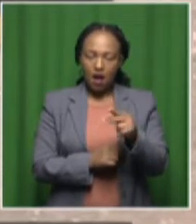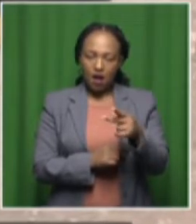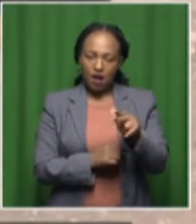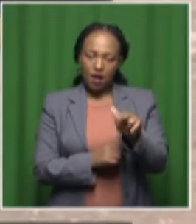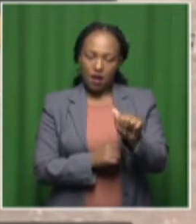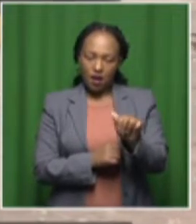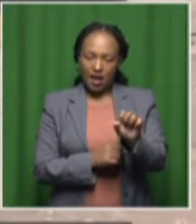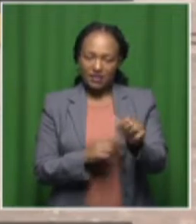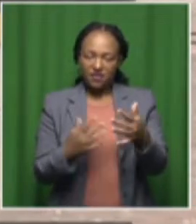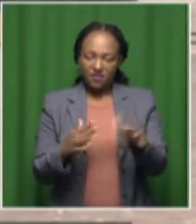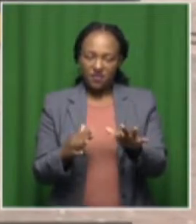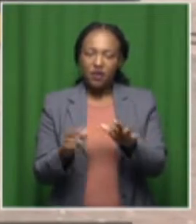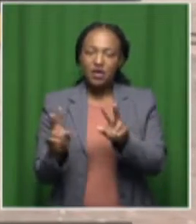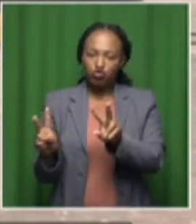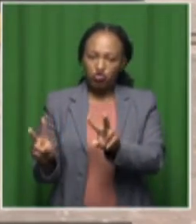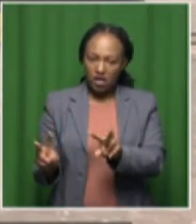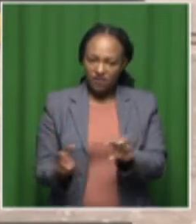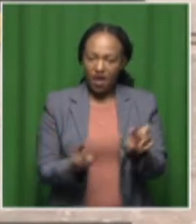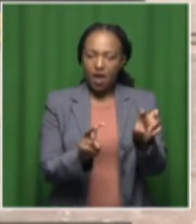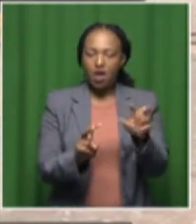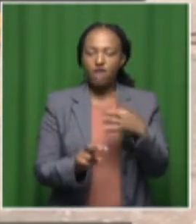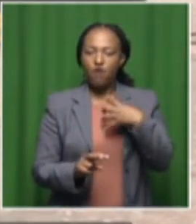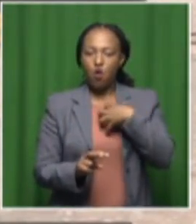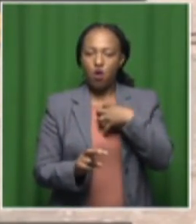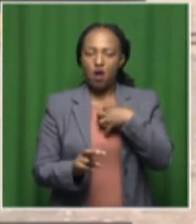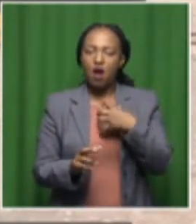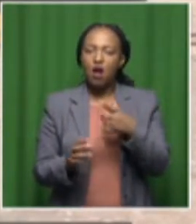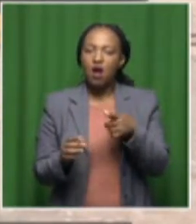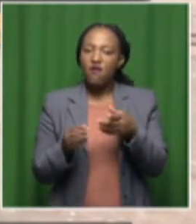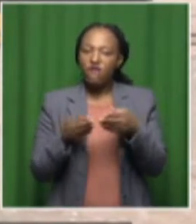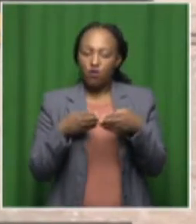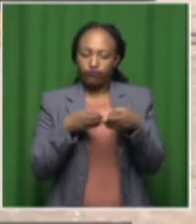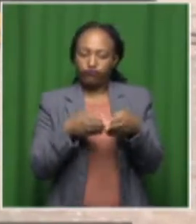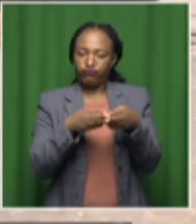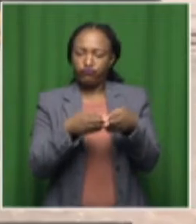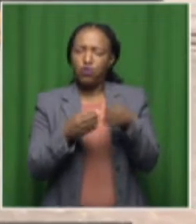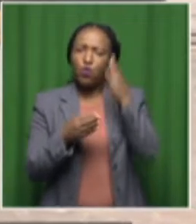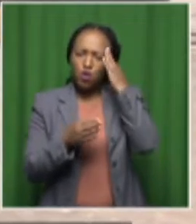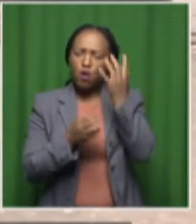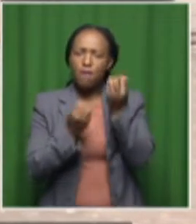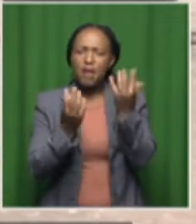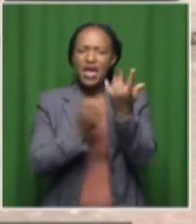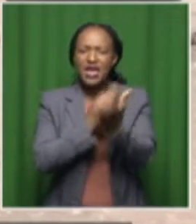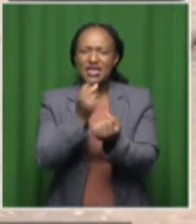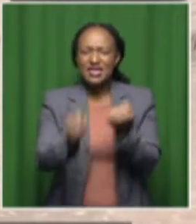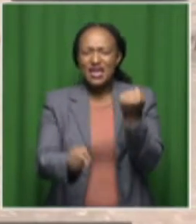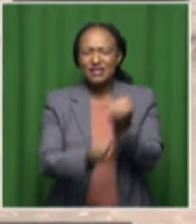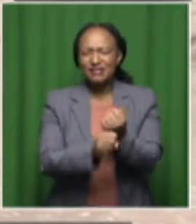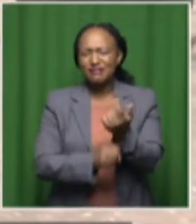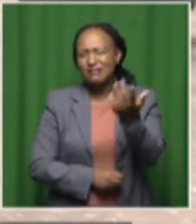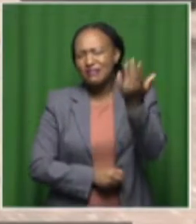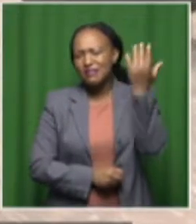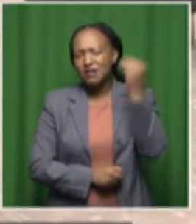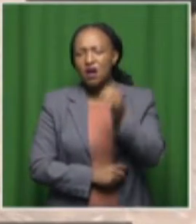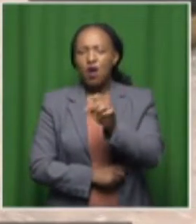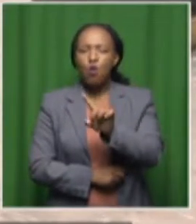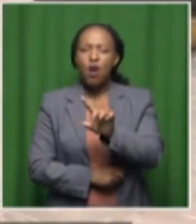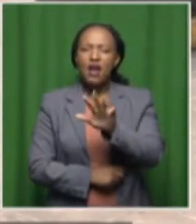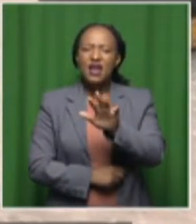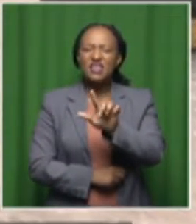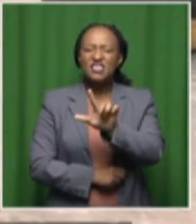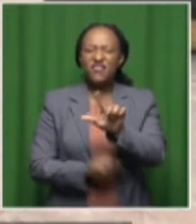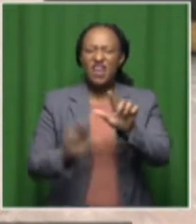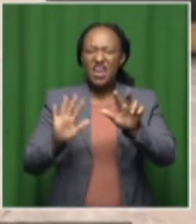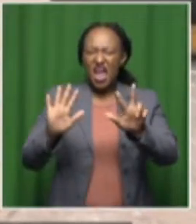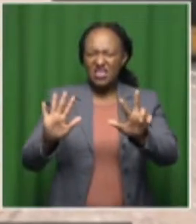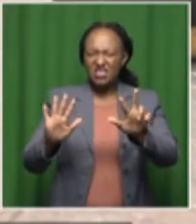ownership, if one will call it that, of this vessel. We know that for many years, this vessel built in 1978, and of course it was for many